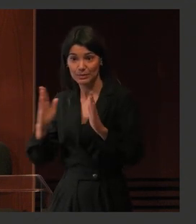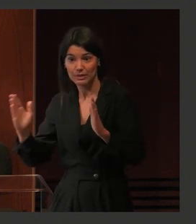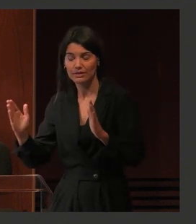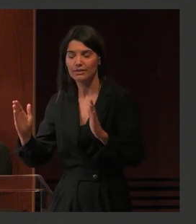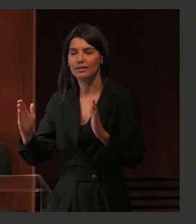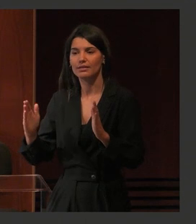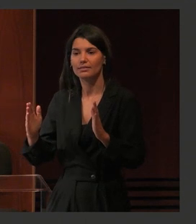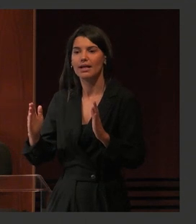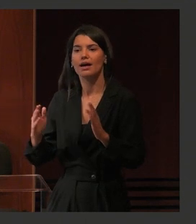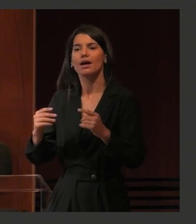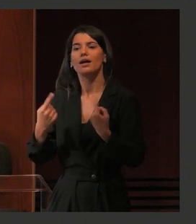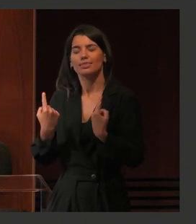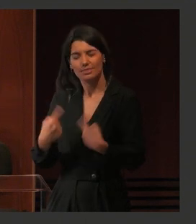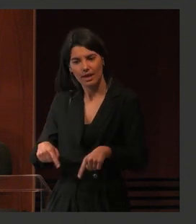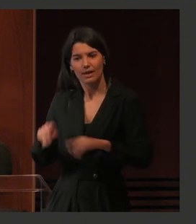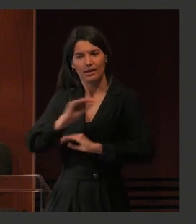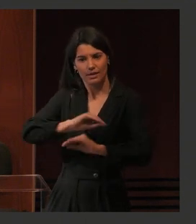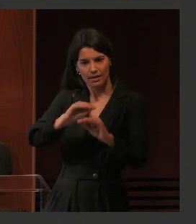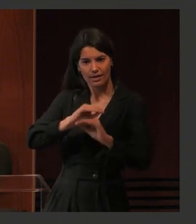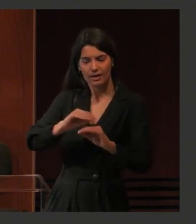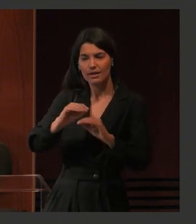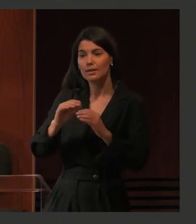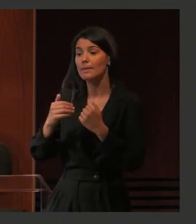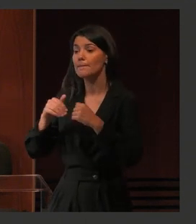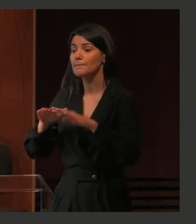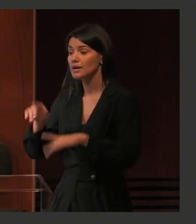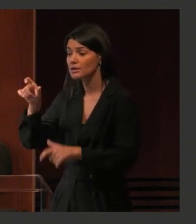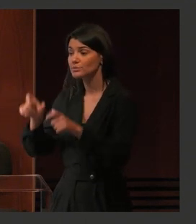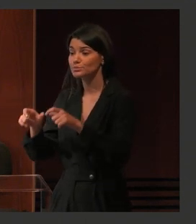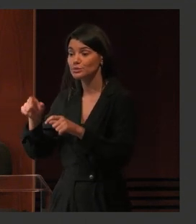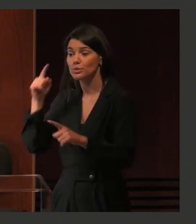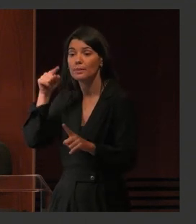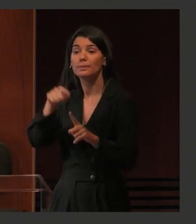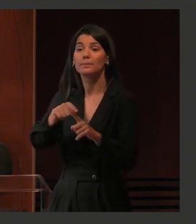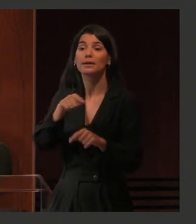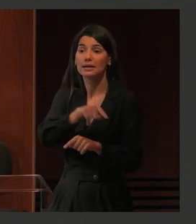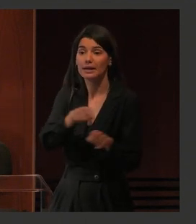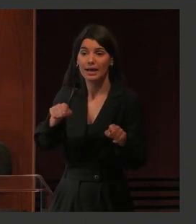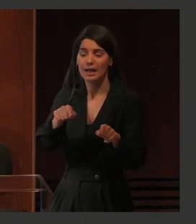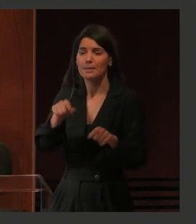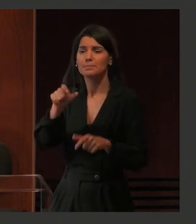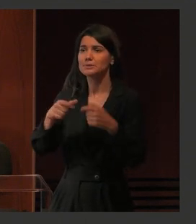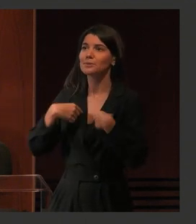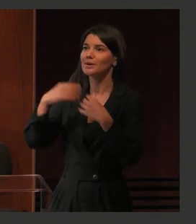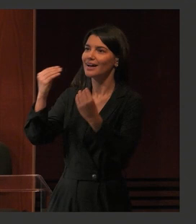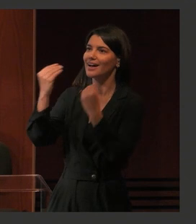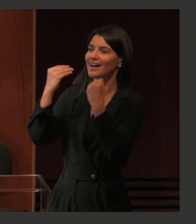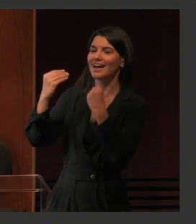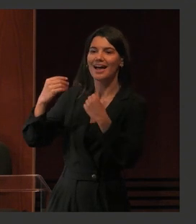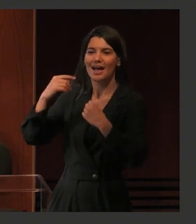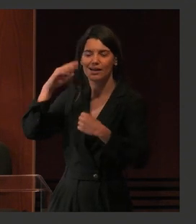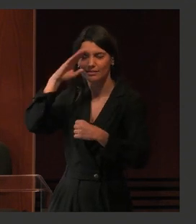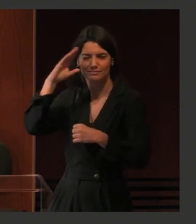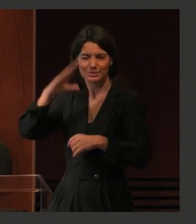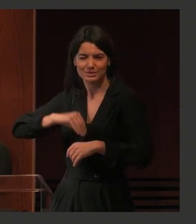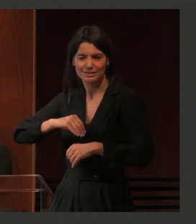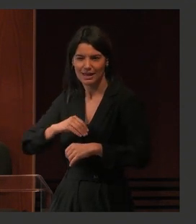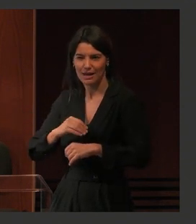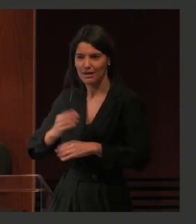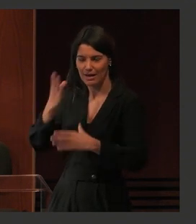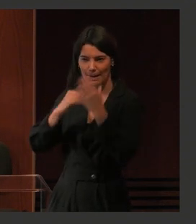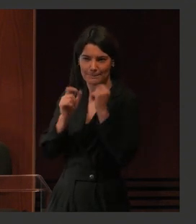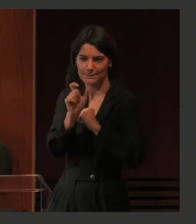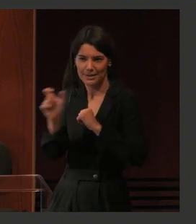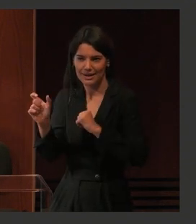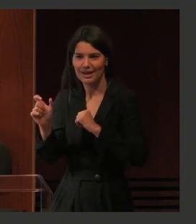are addressing are not really knowing that this is education. They want to see joy, and you give them